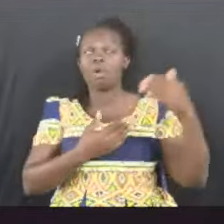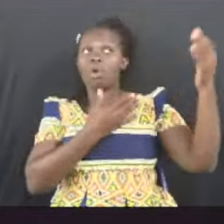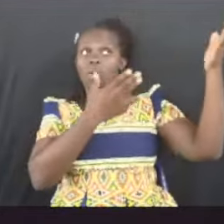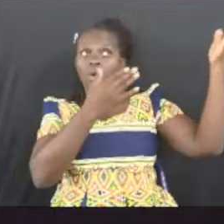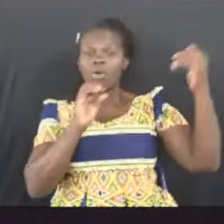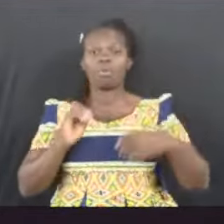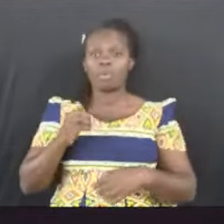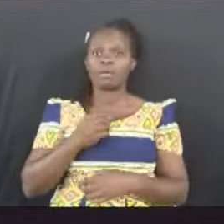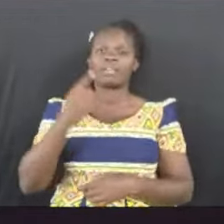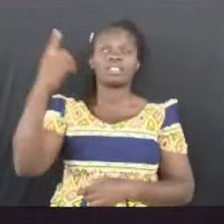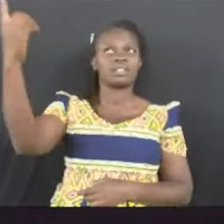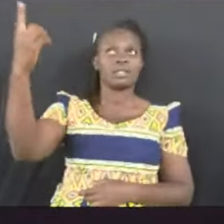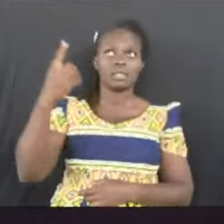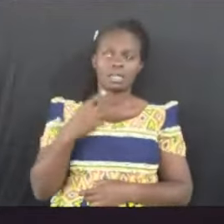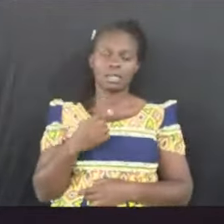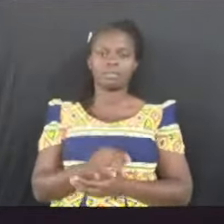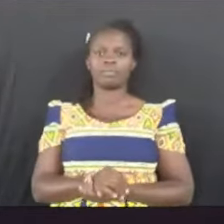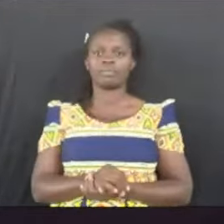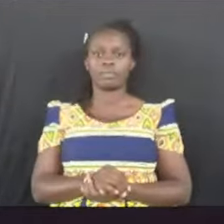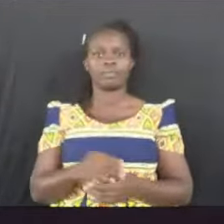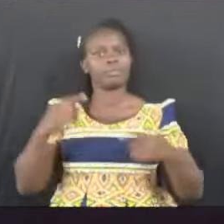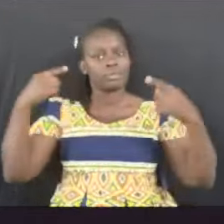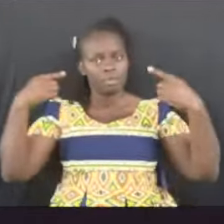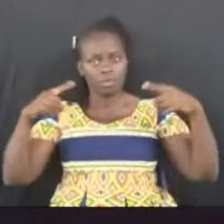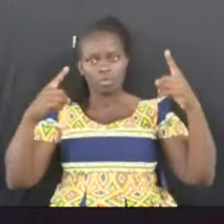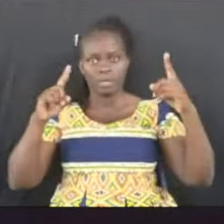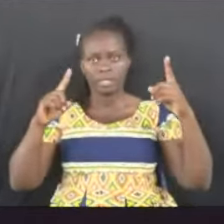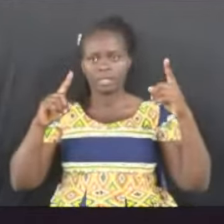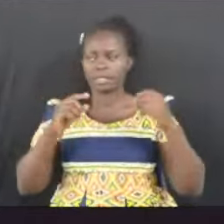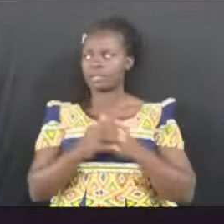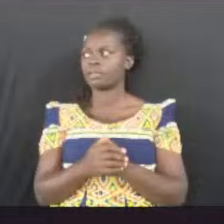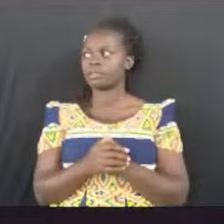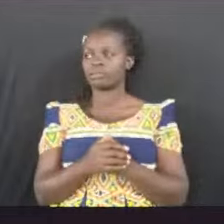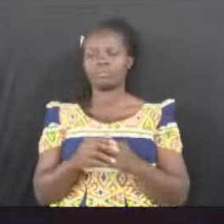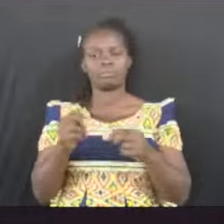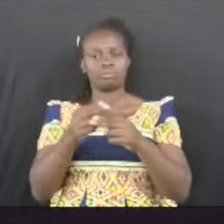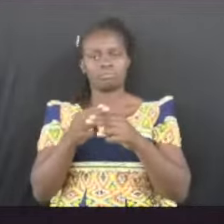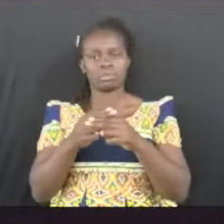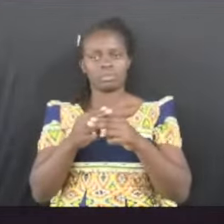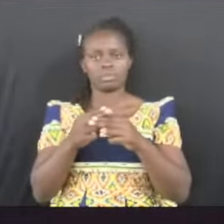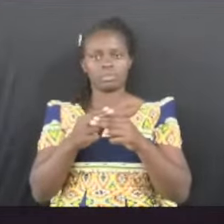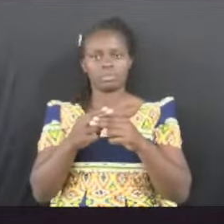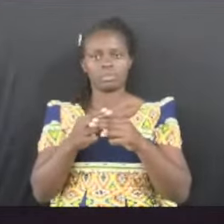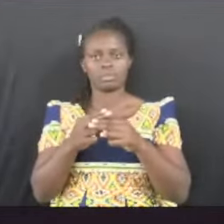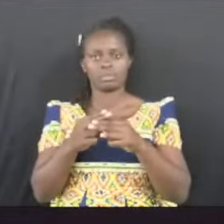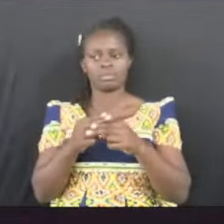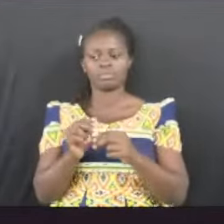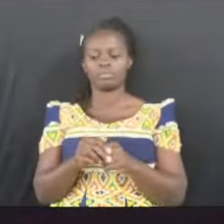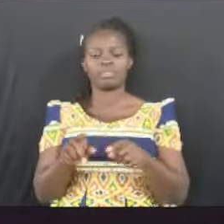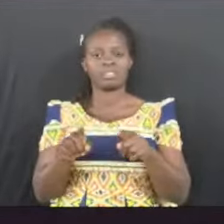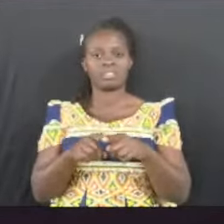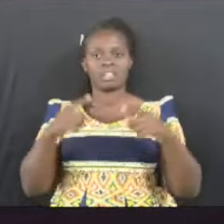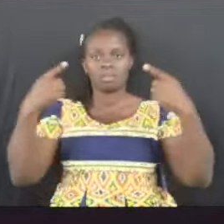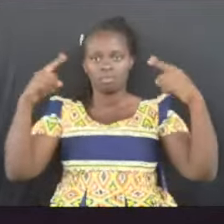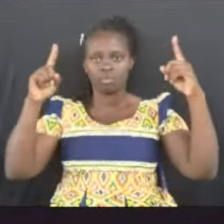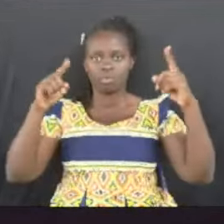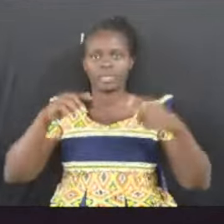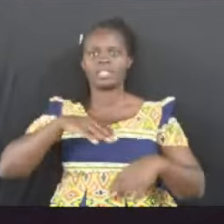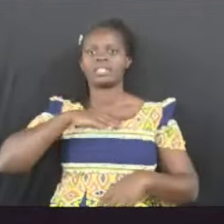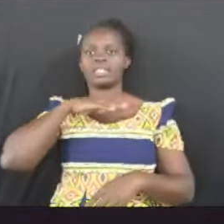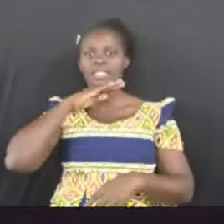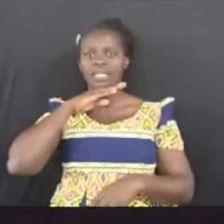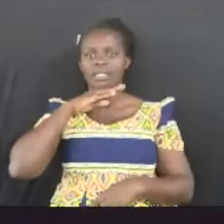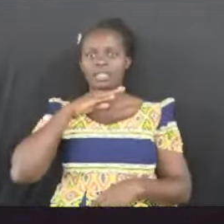defeat evil once and for all. Actually, he did it, even death, by